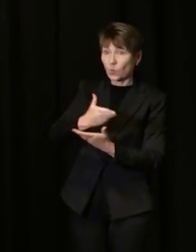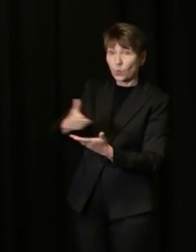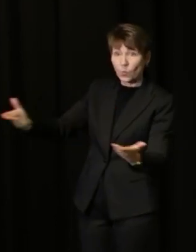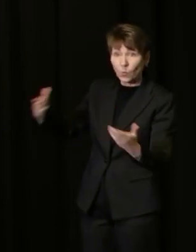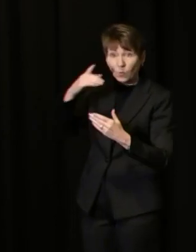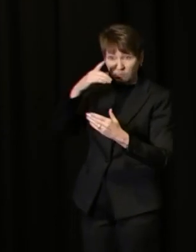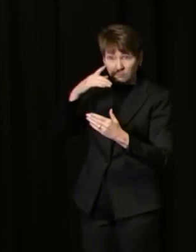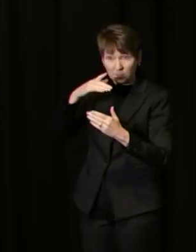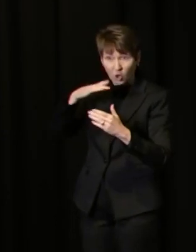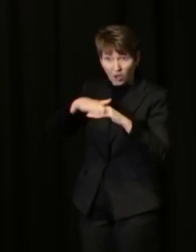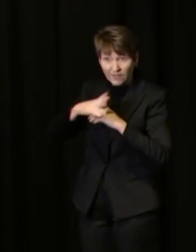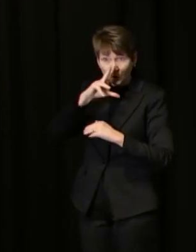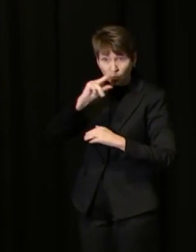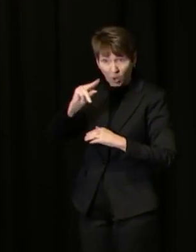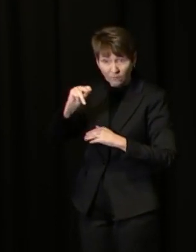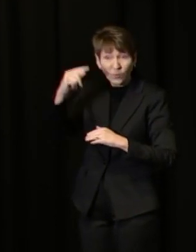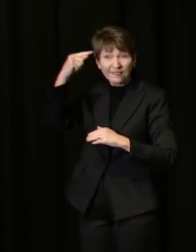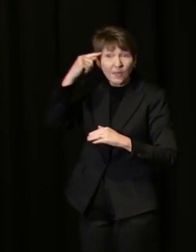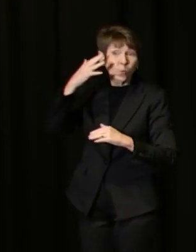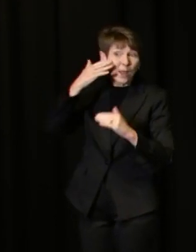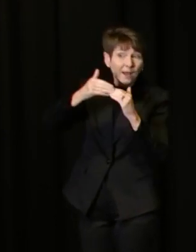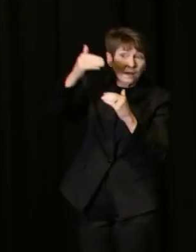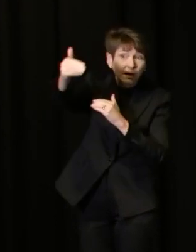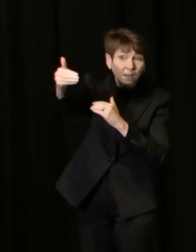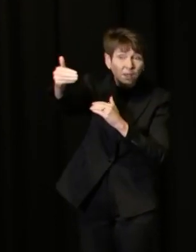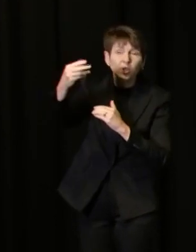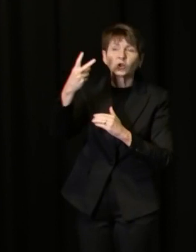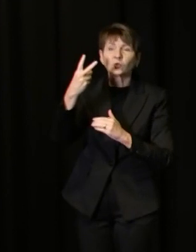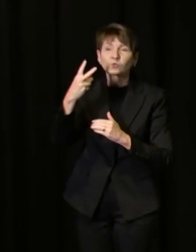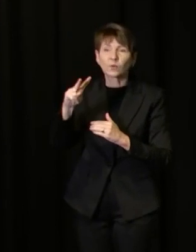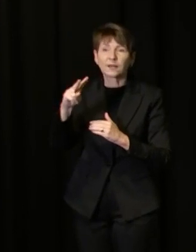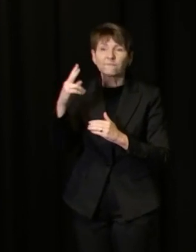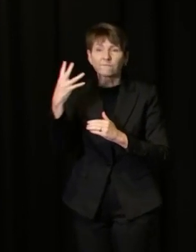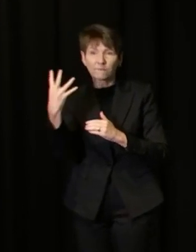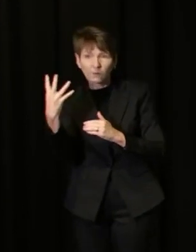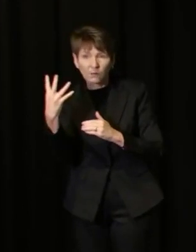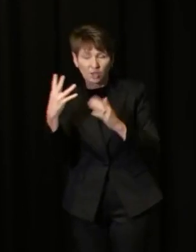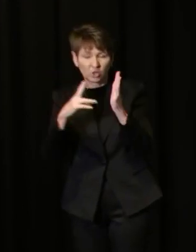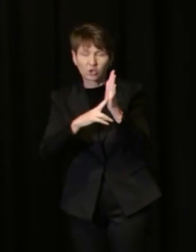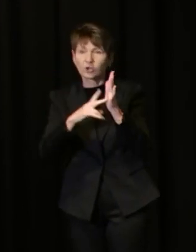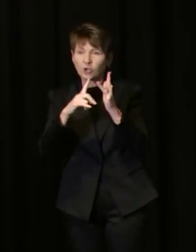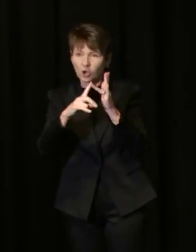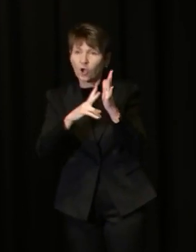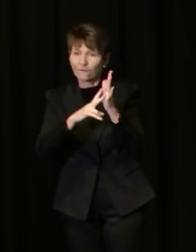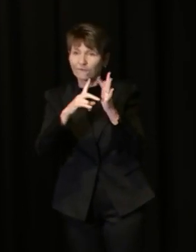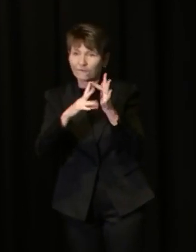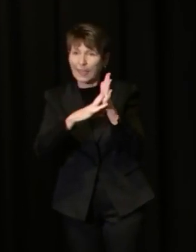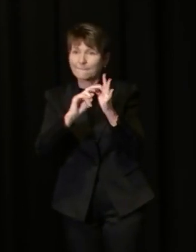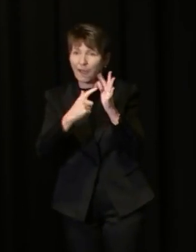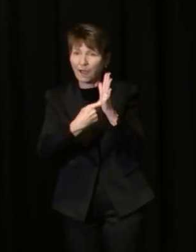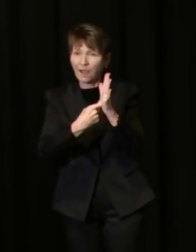or about the 24th of November. 90% of Victorians 12 and over will have had